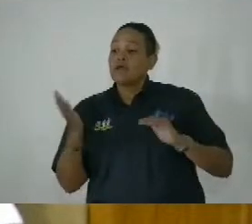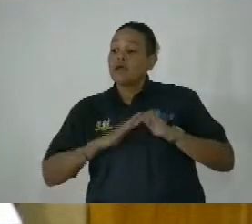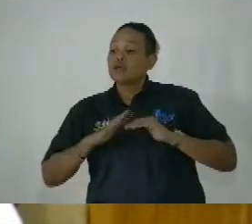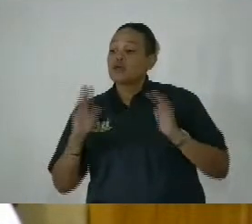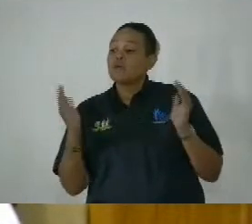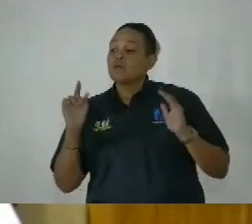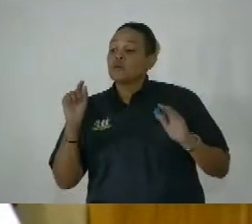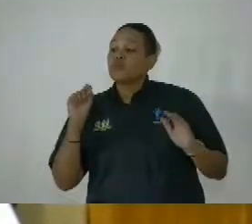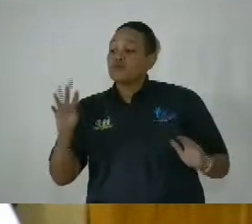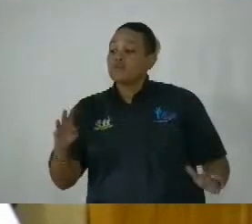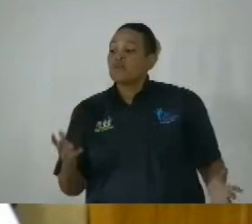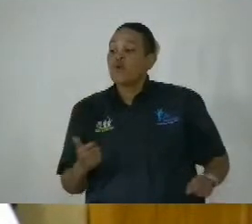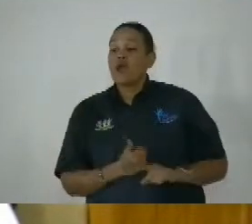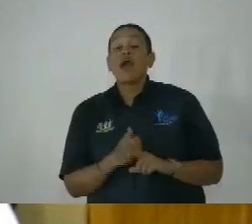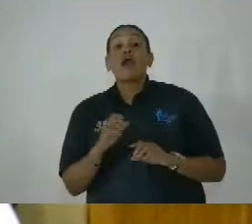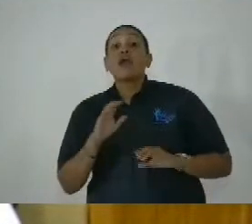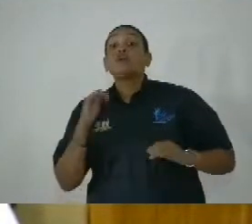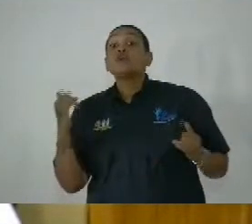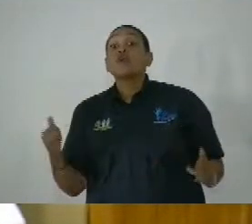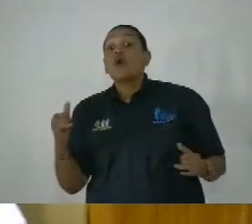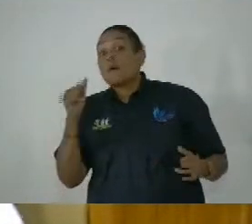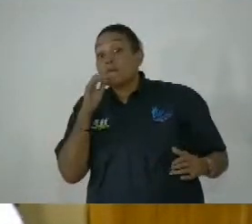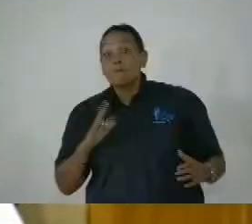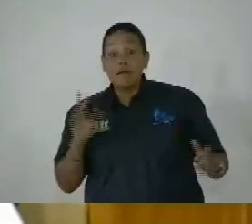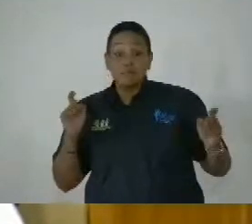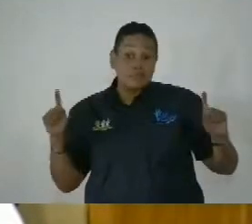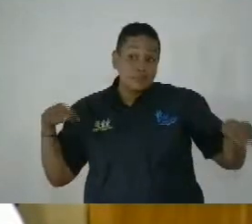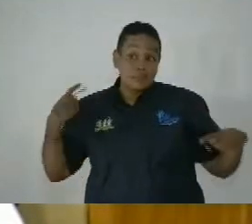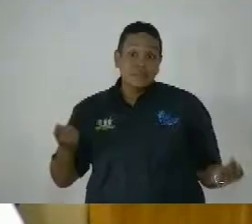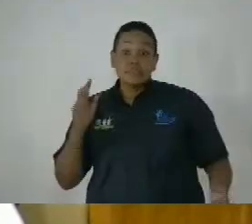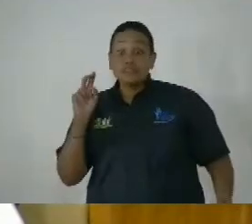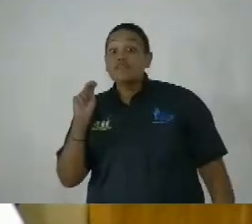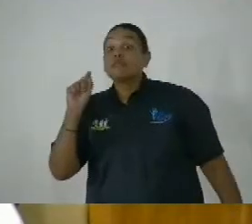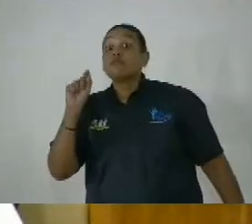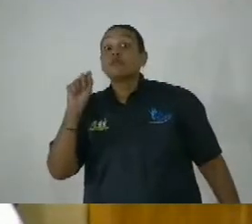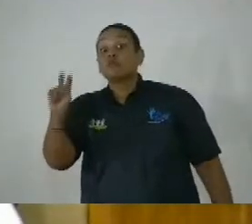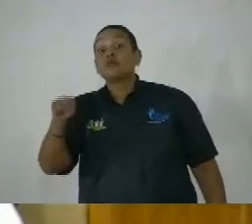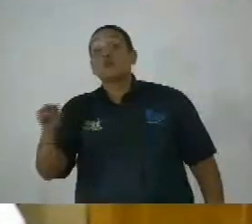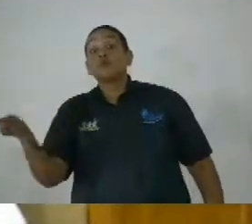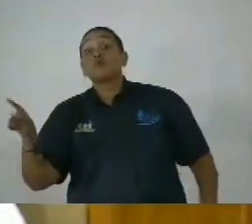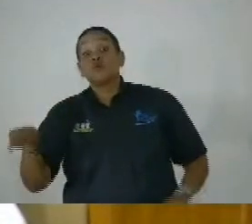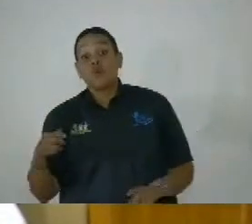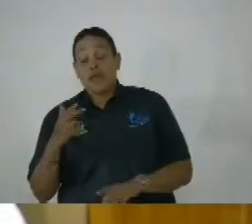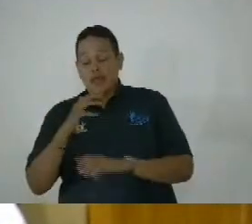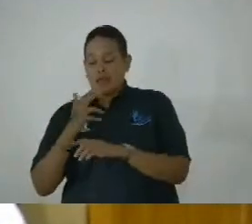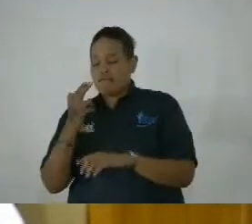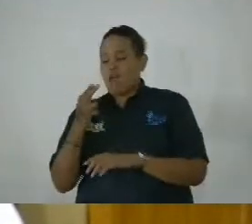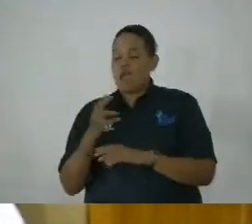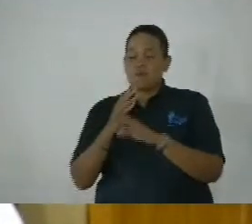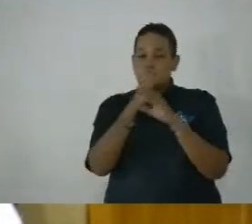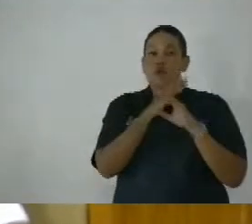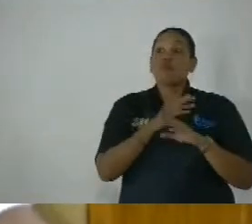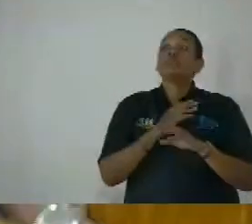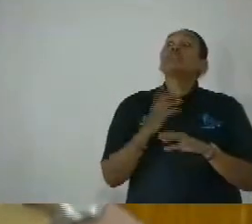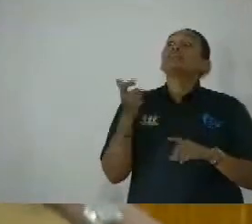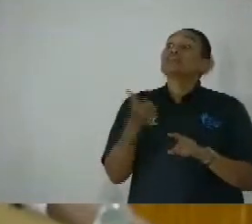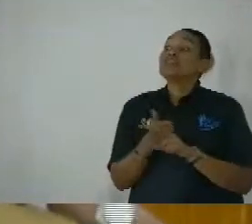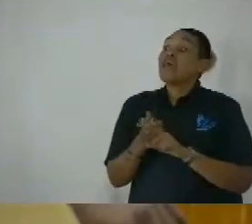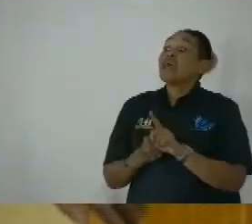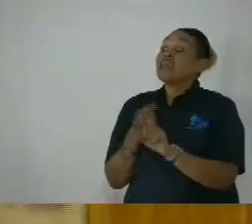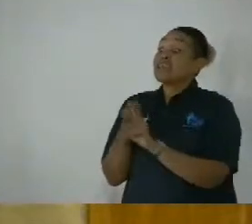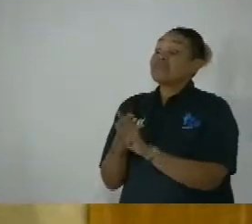2024. Of note, Madam Speaker, since November 2022, when the Firearm Prohibition, Restriction and Regulation Act came into